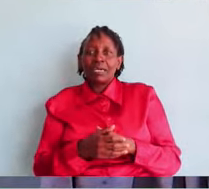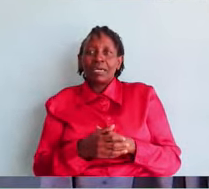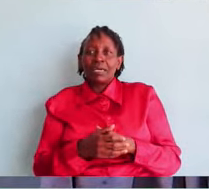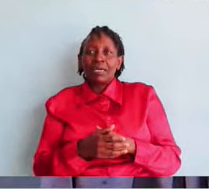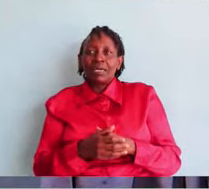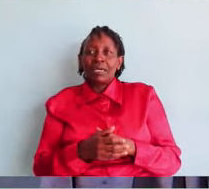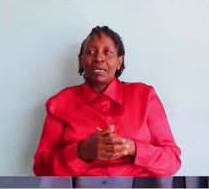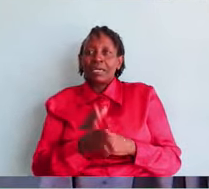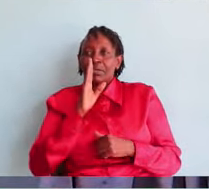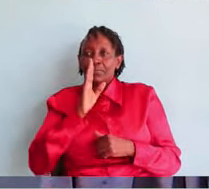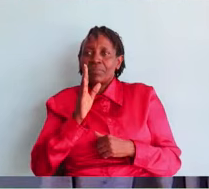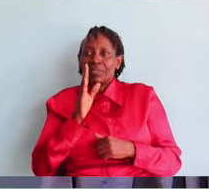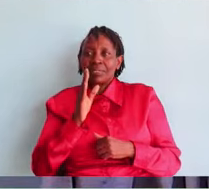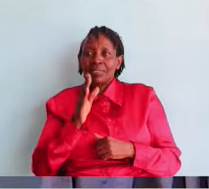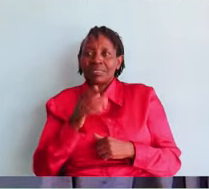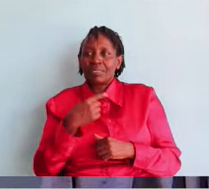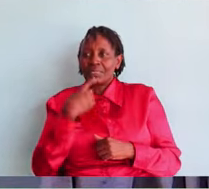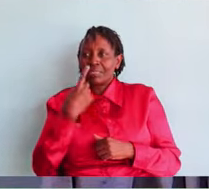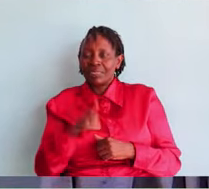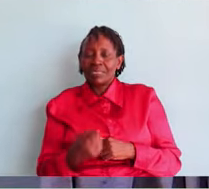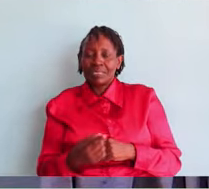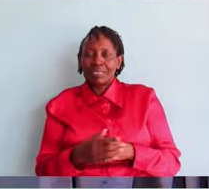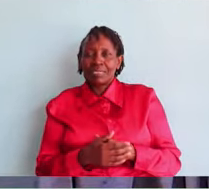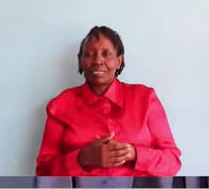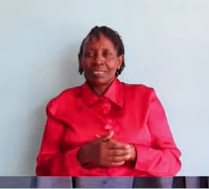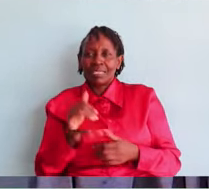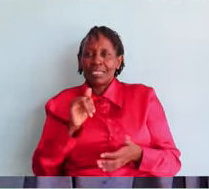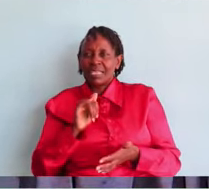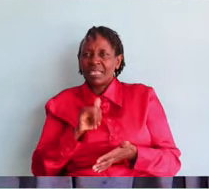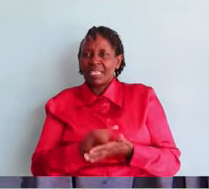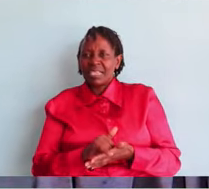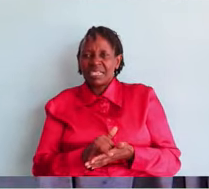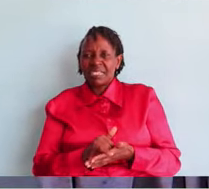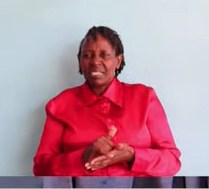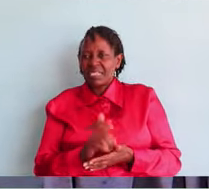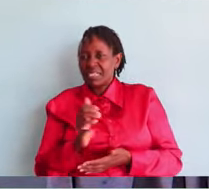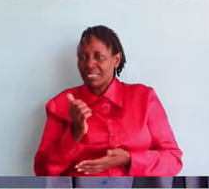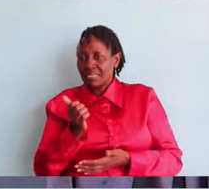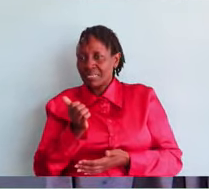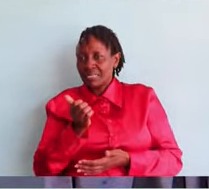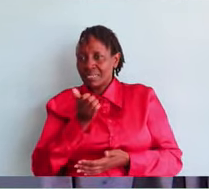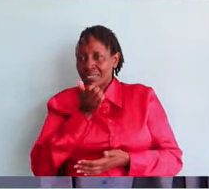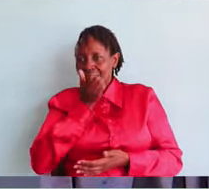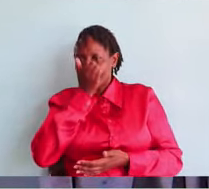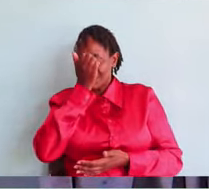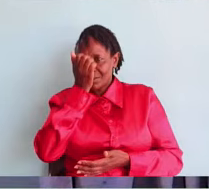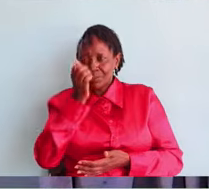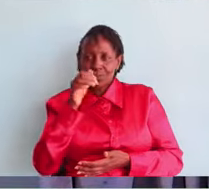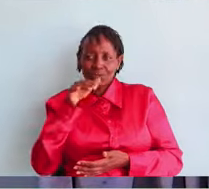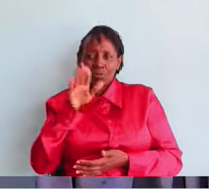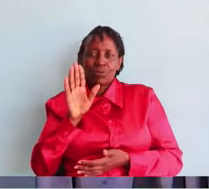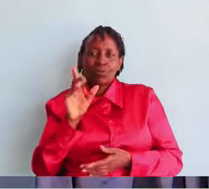may it never be said that we took your word for granted. So, Lord, open up our hearts and minds that we may